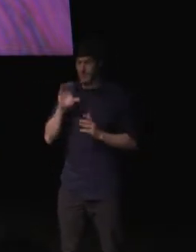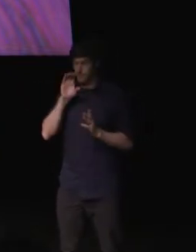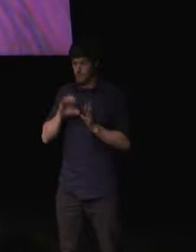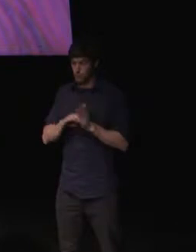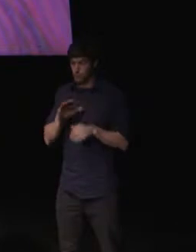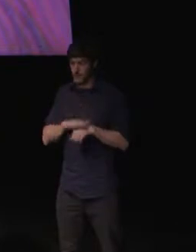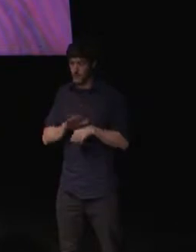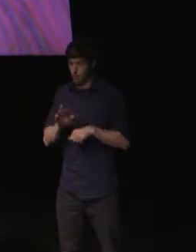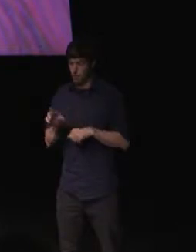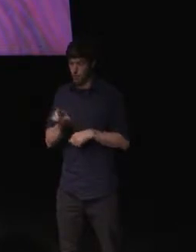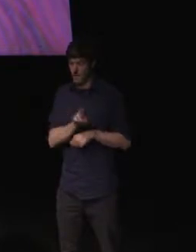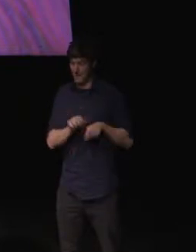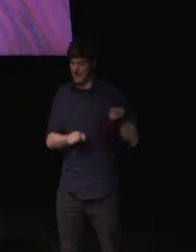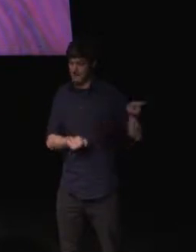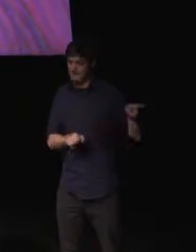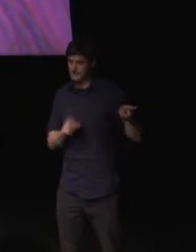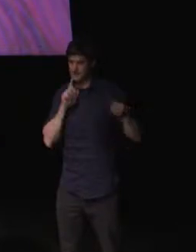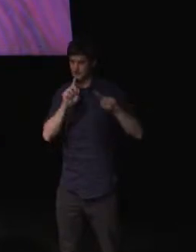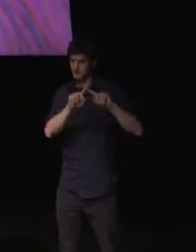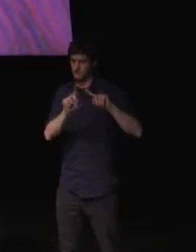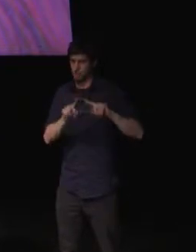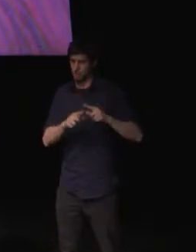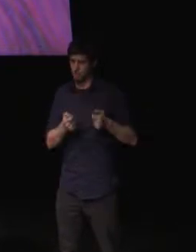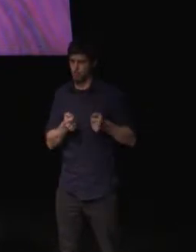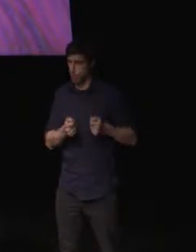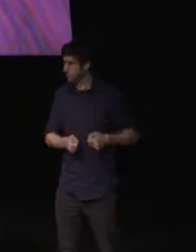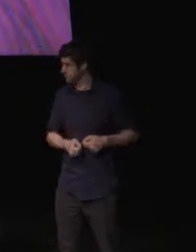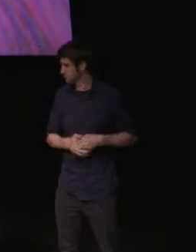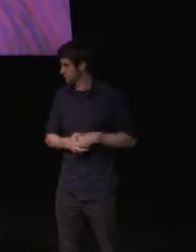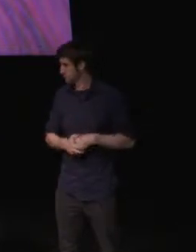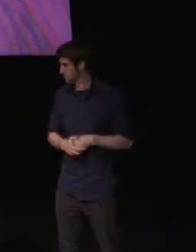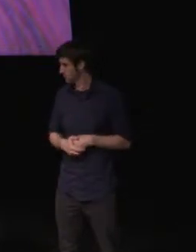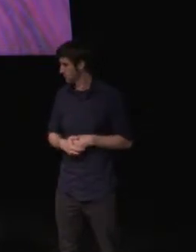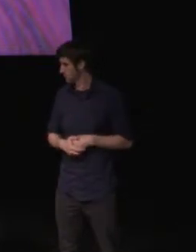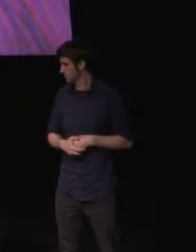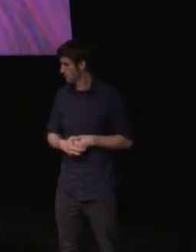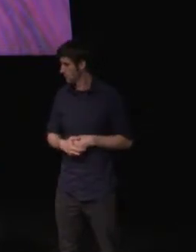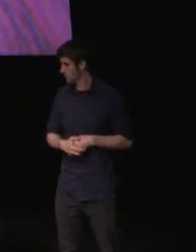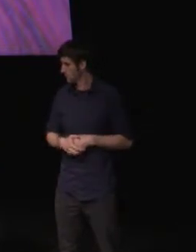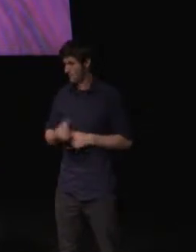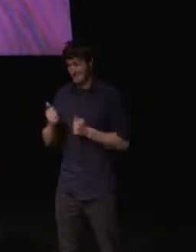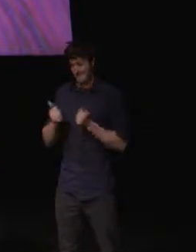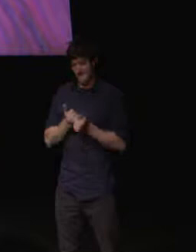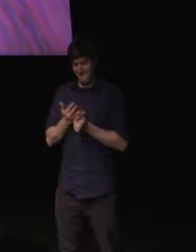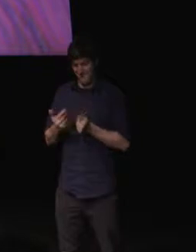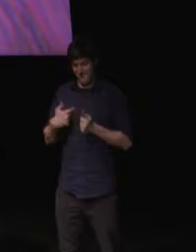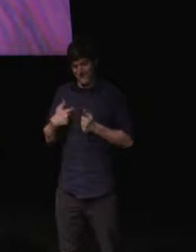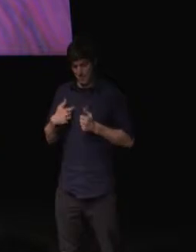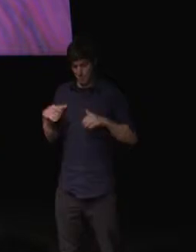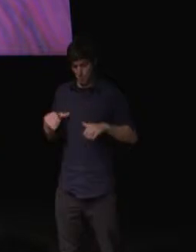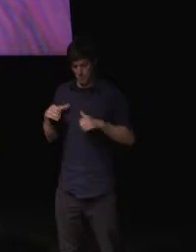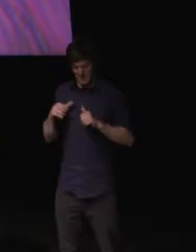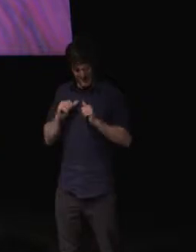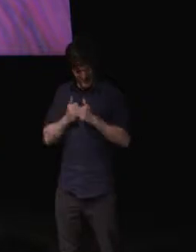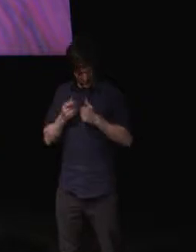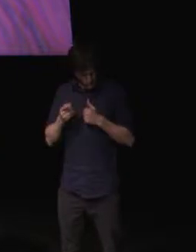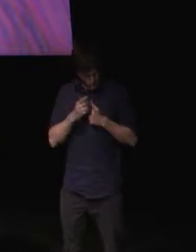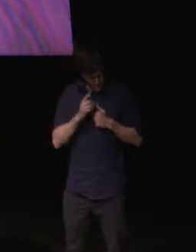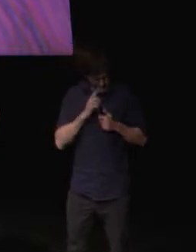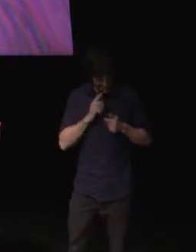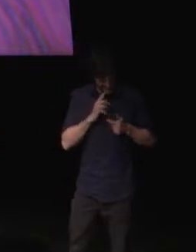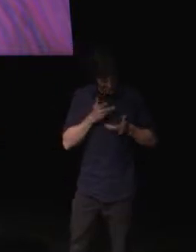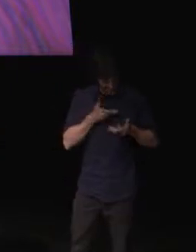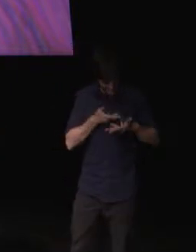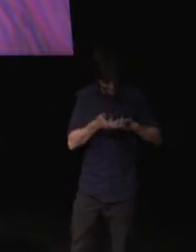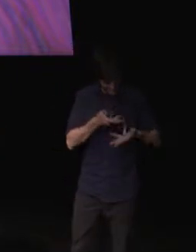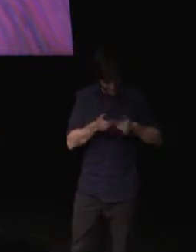right, is controllers, because everything that I do ends up coming back to how do you actually engage in that game. So I also collect controllers, because with